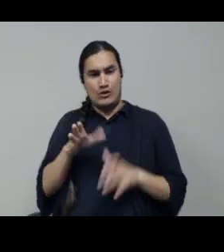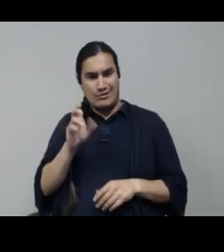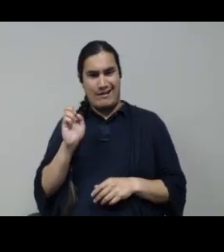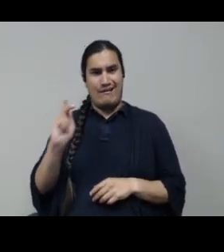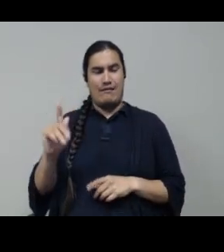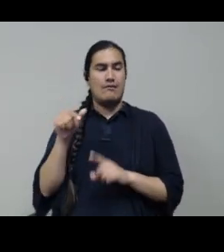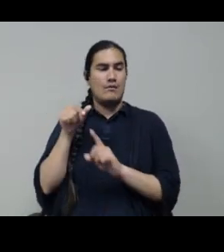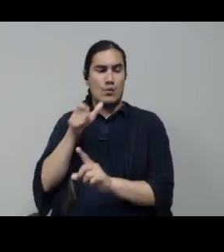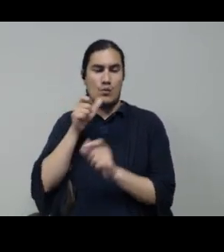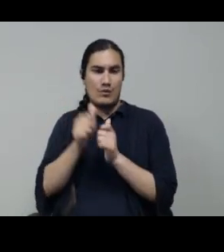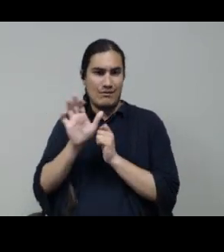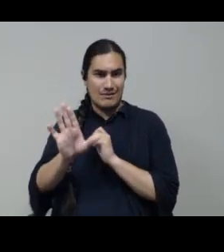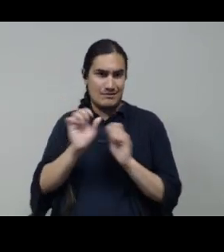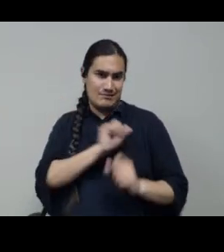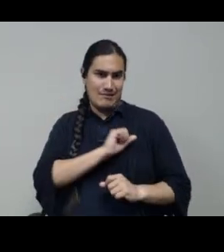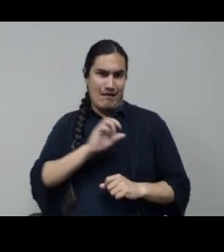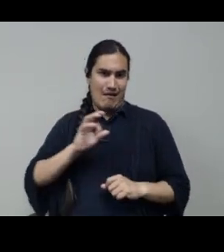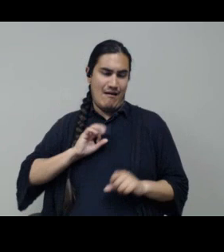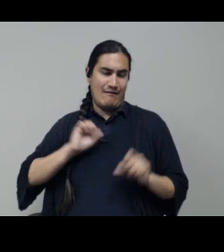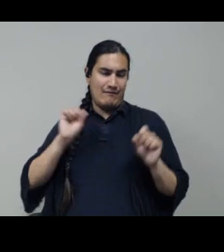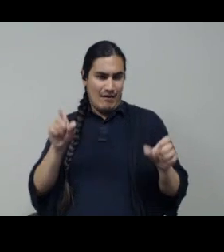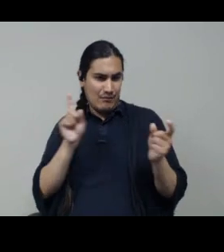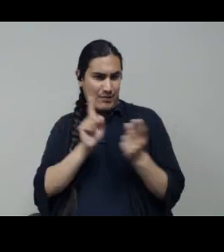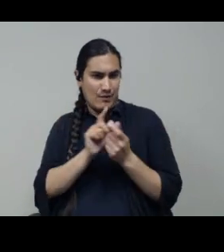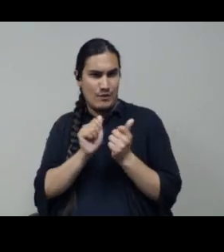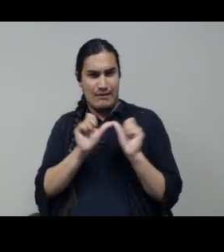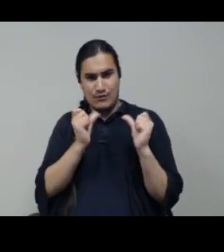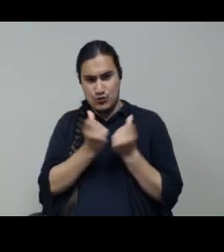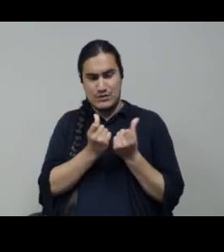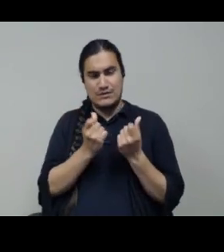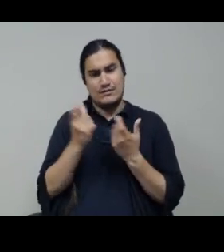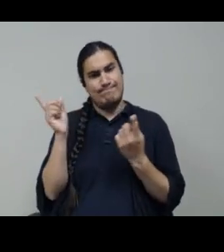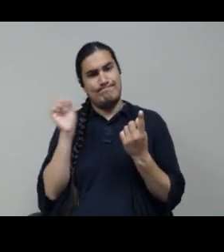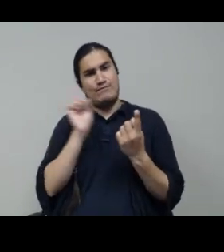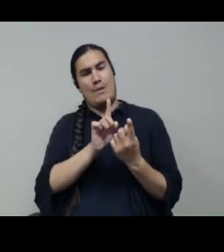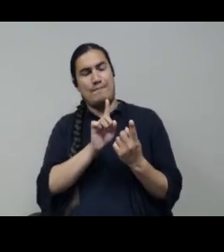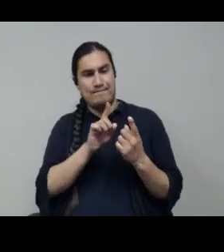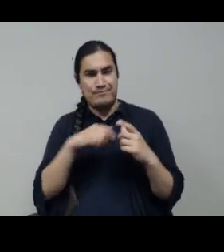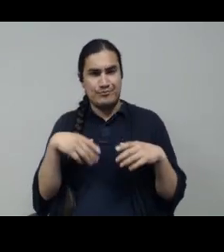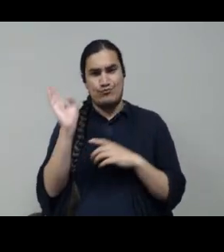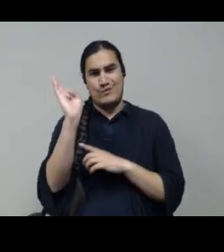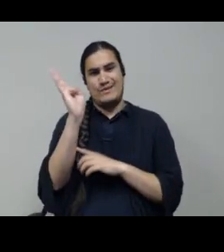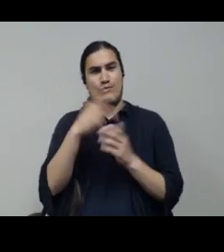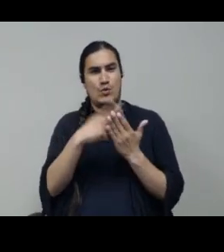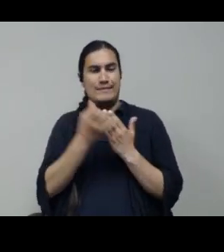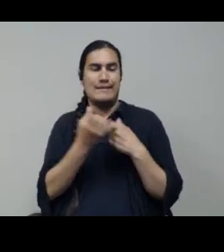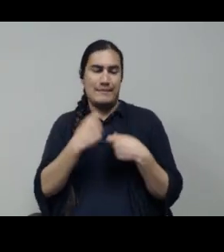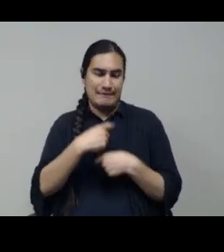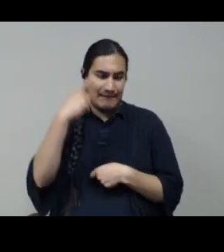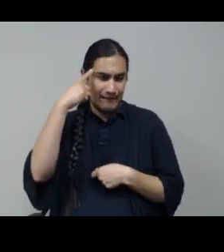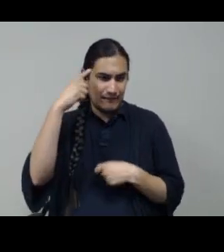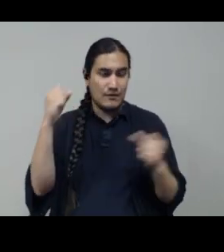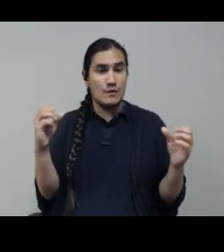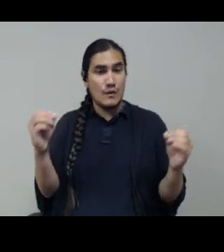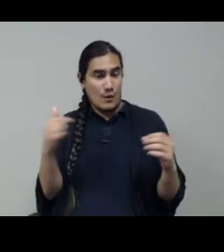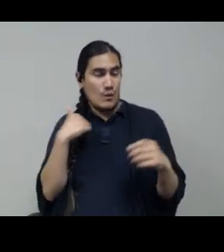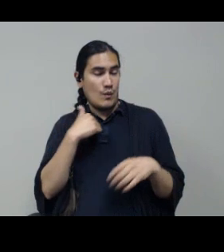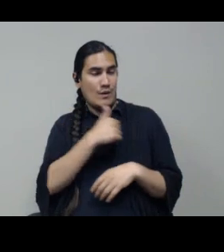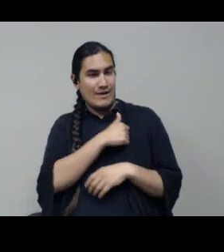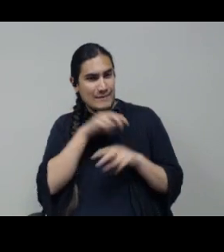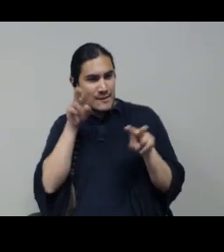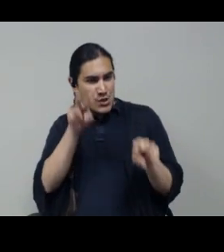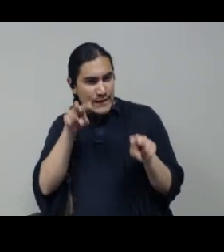who with his staff can meet with agencies and come to you and present programs that make sense. So we have been looking and